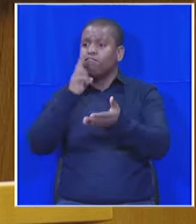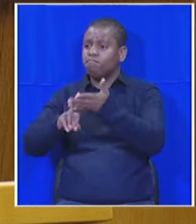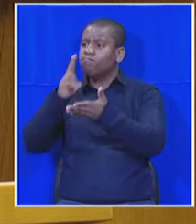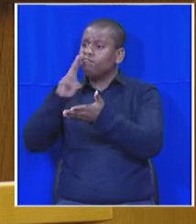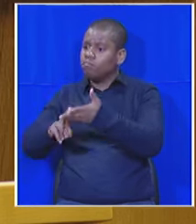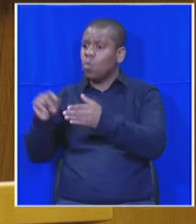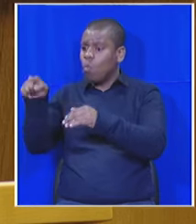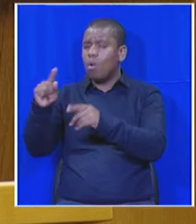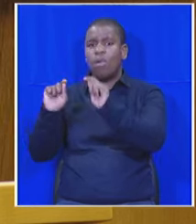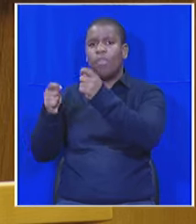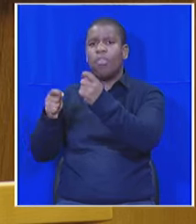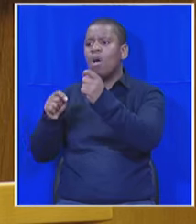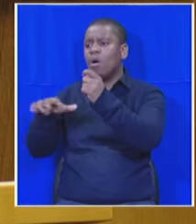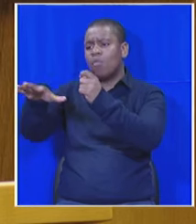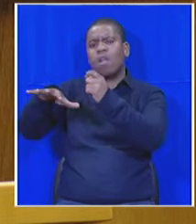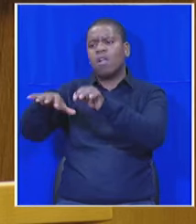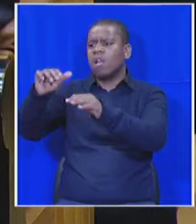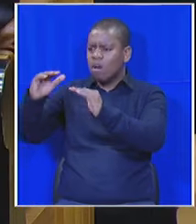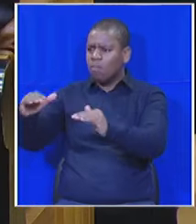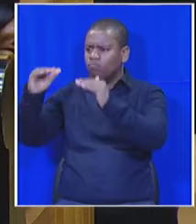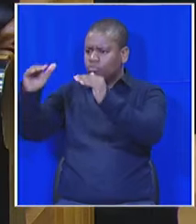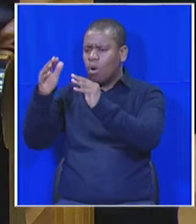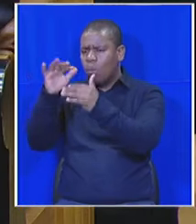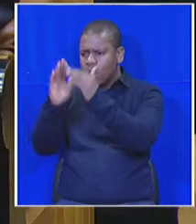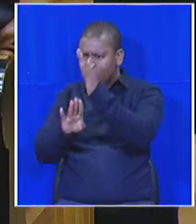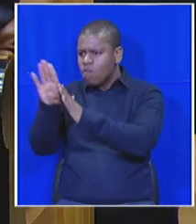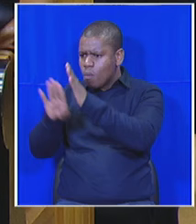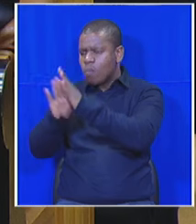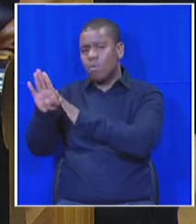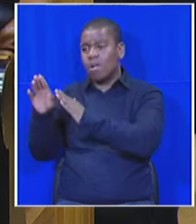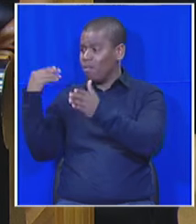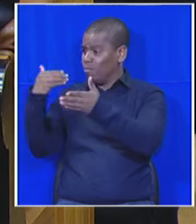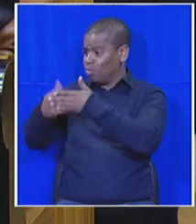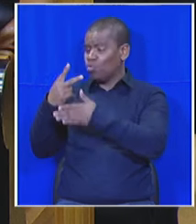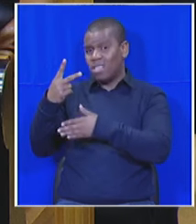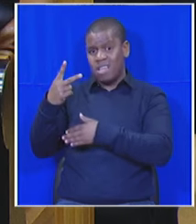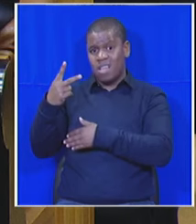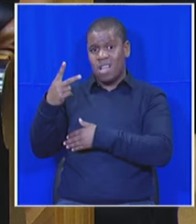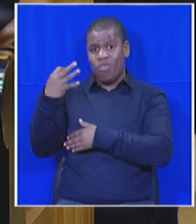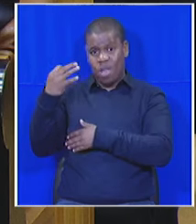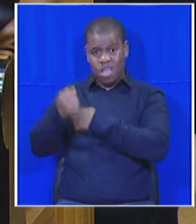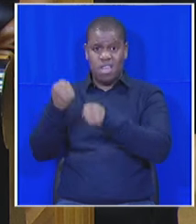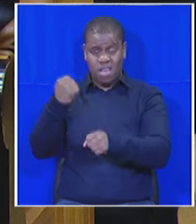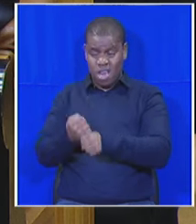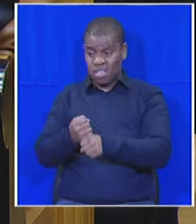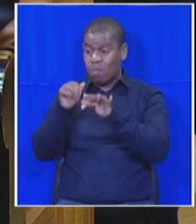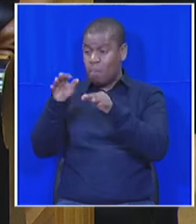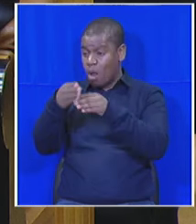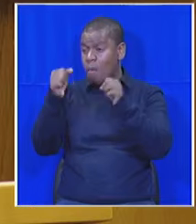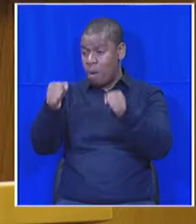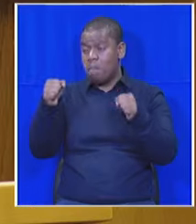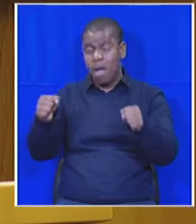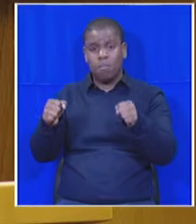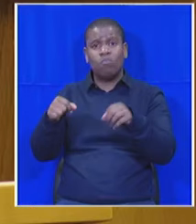informal settlements. Even after 22 years of democracy, our people continue to live in squalor in